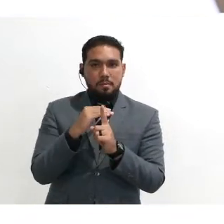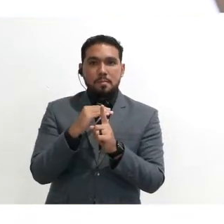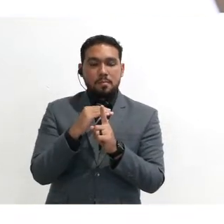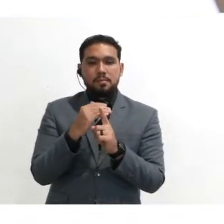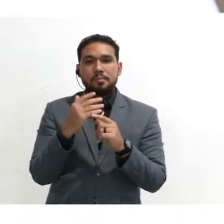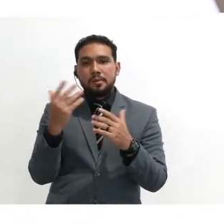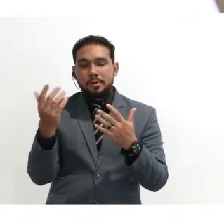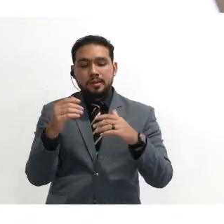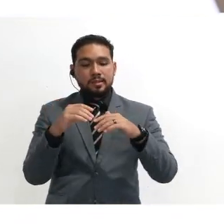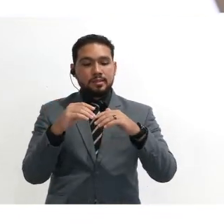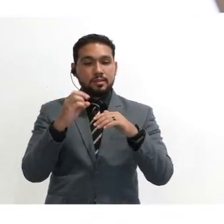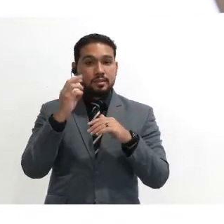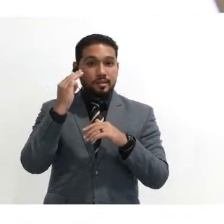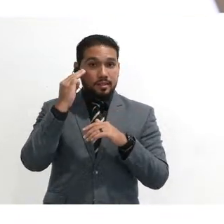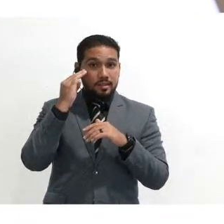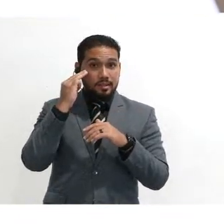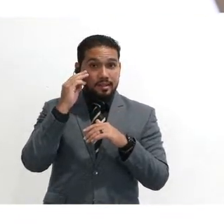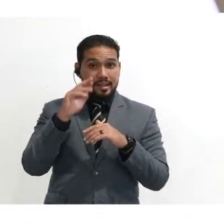cell phones.